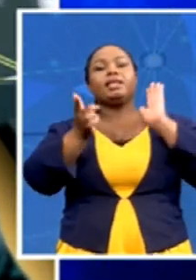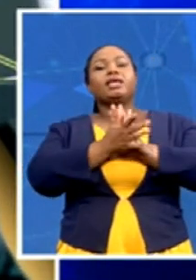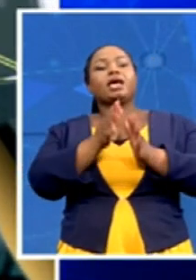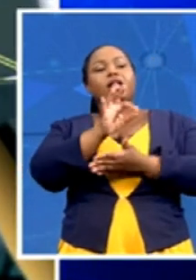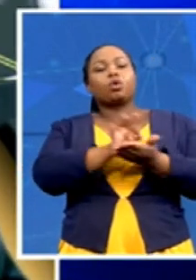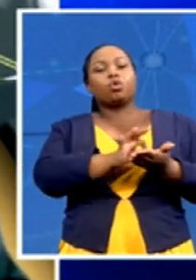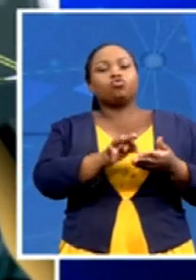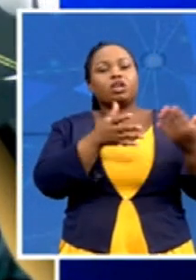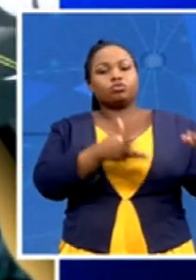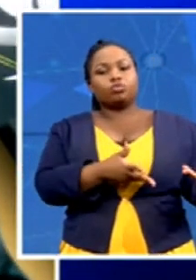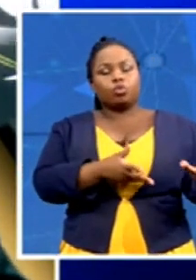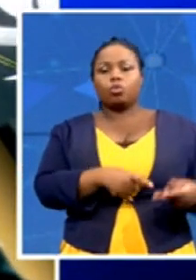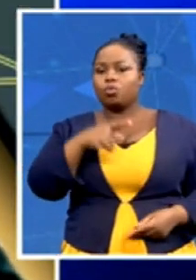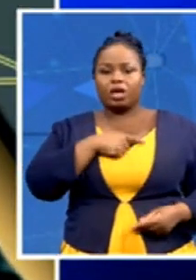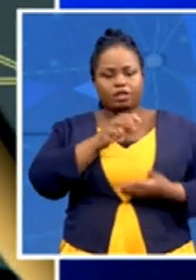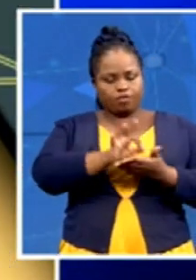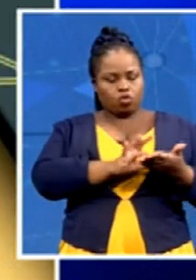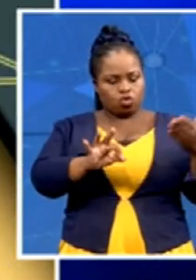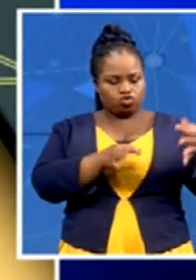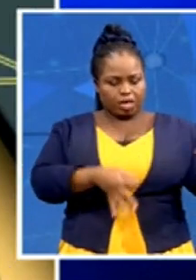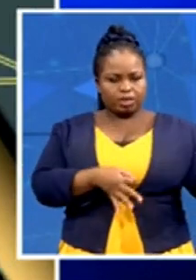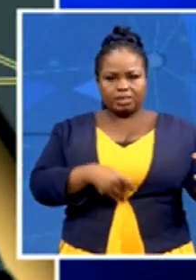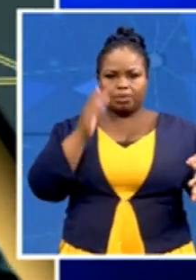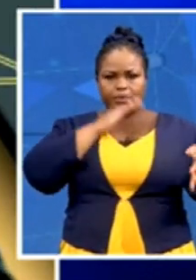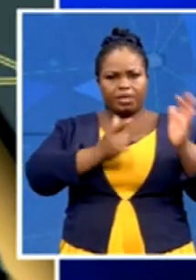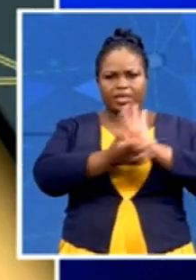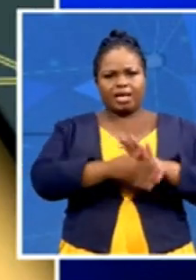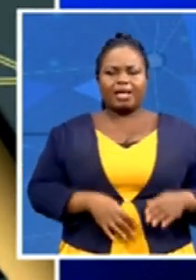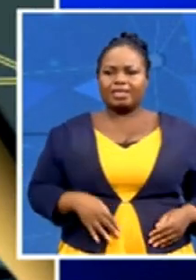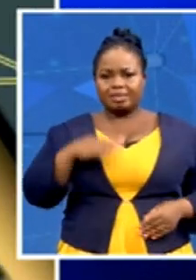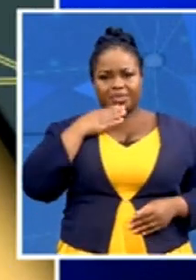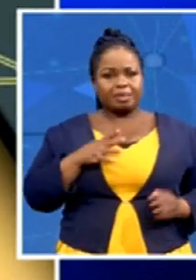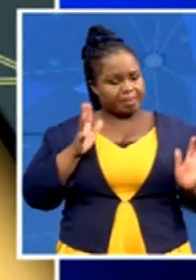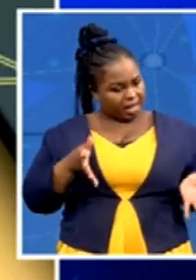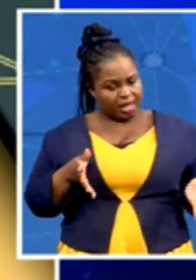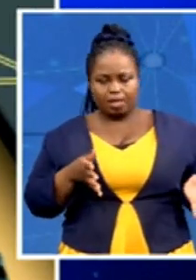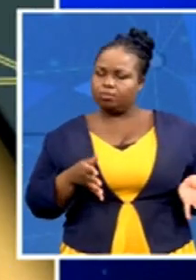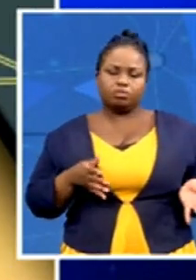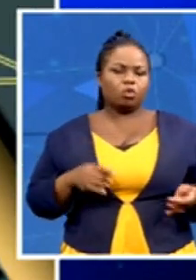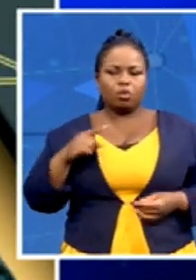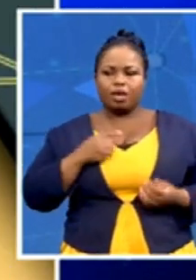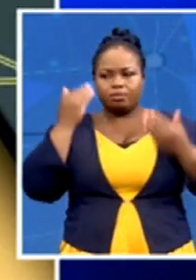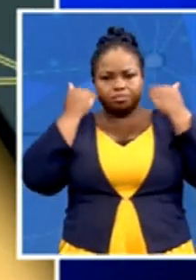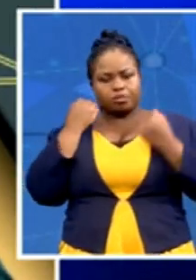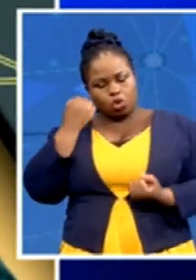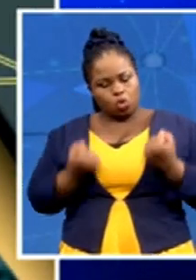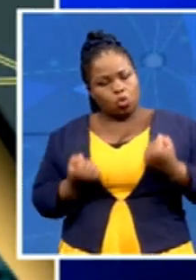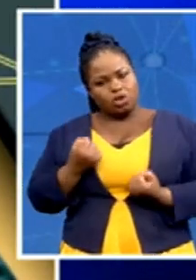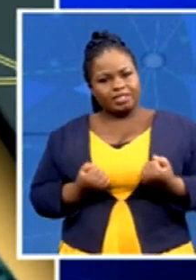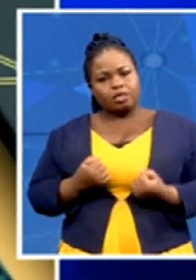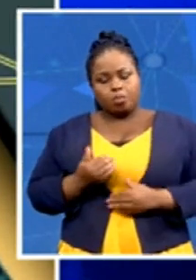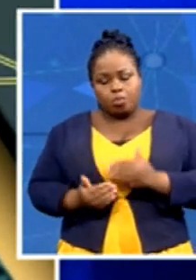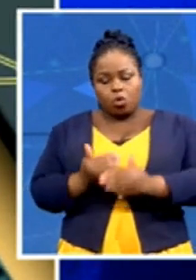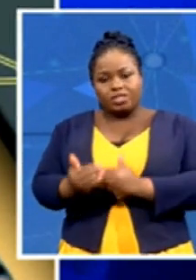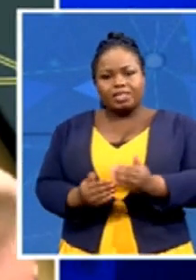just say, therefore it is cancelled. It has to follow a judicial process for it to have an order that says the contract